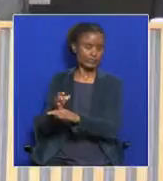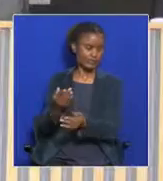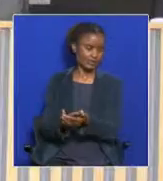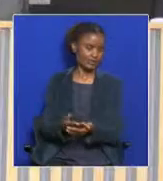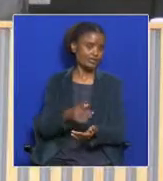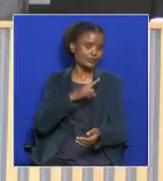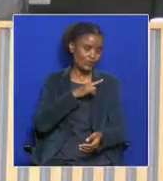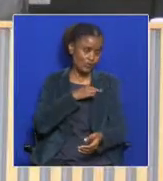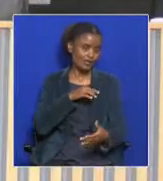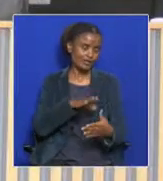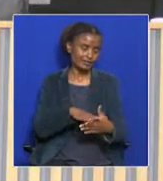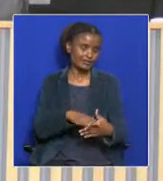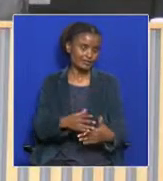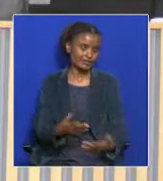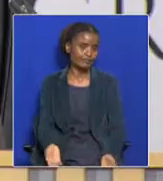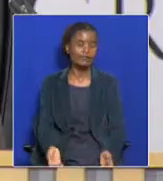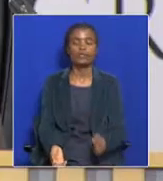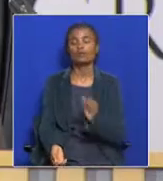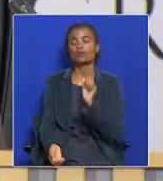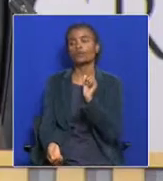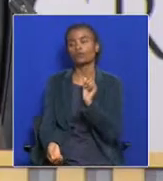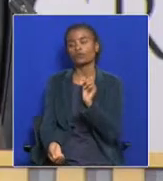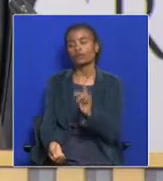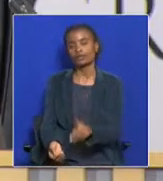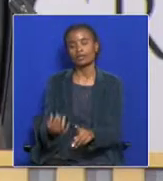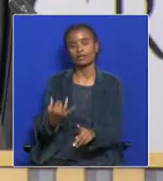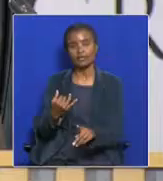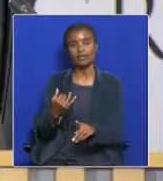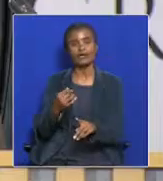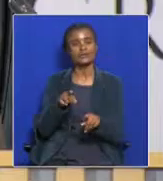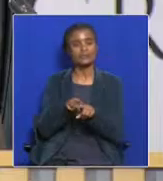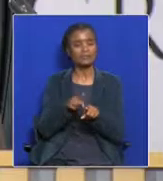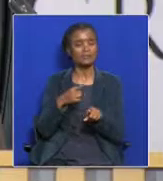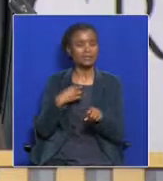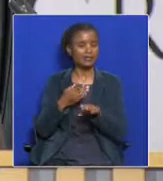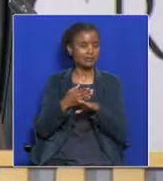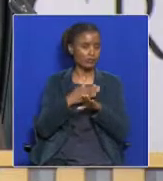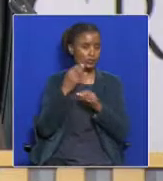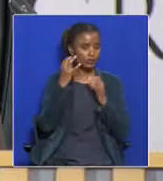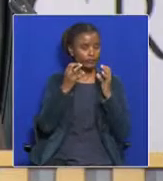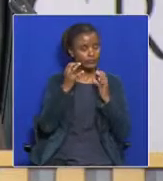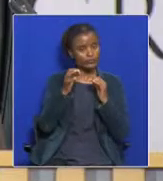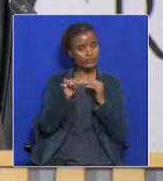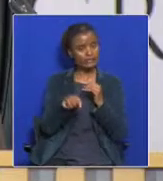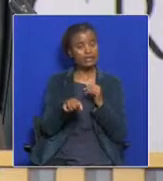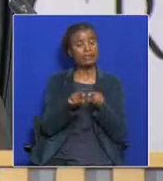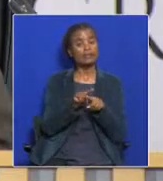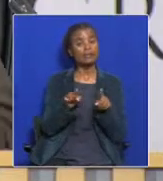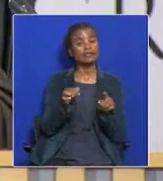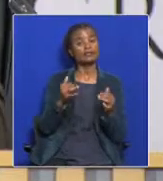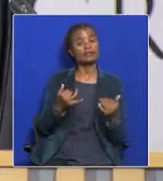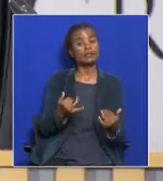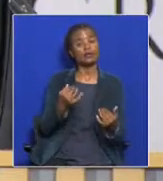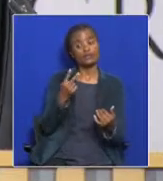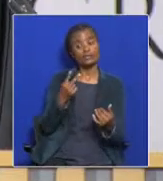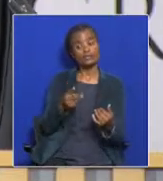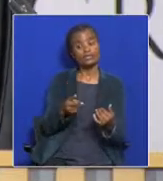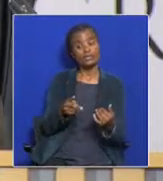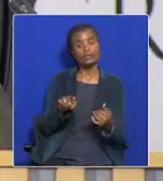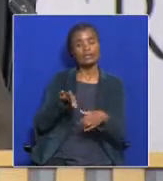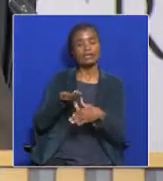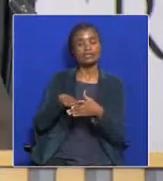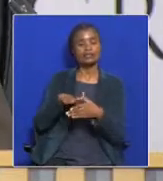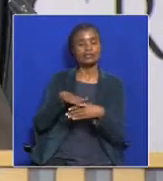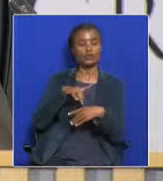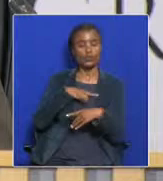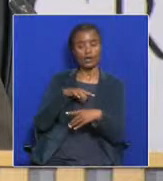I was also a bit confused, Commissioner. But when I look at it, the reason I asked I spoke to Sechedi